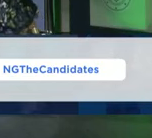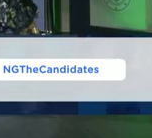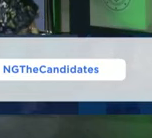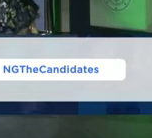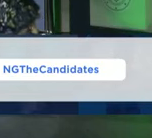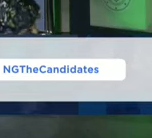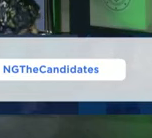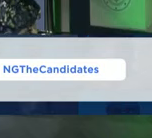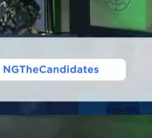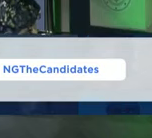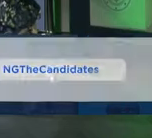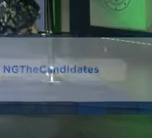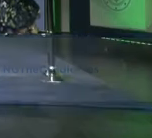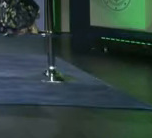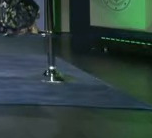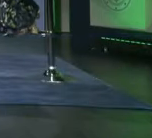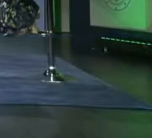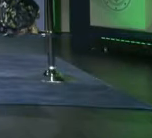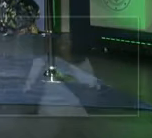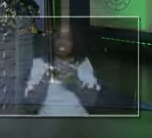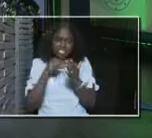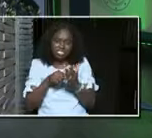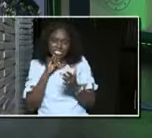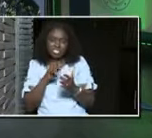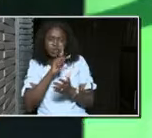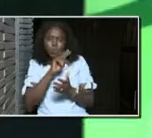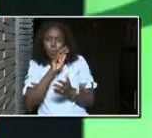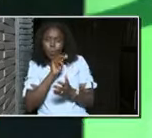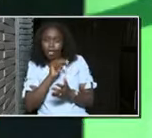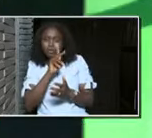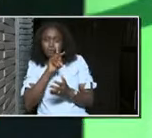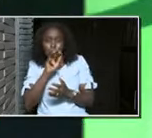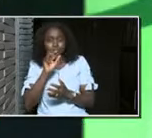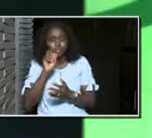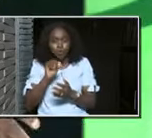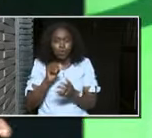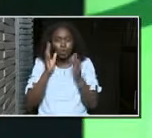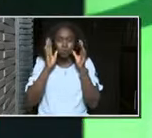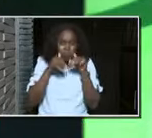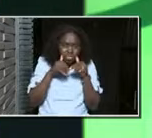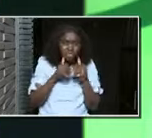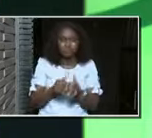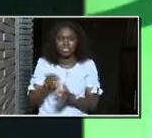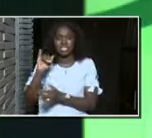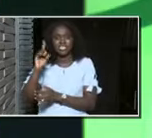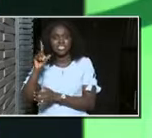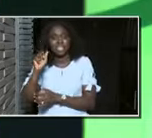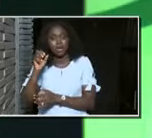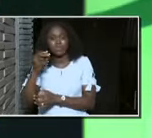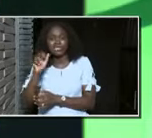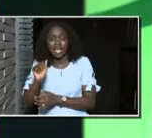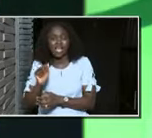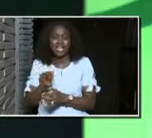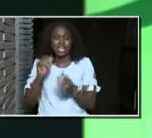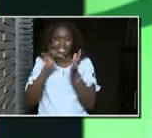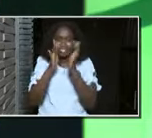that this is Kwankwaso, a Muslim, this is Idahosa, a Christian. Because, yes, we saw it with Buhari,